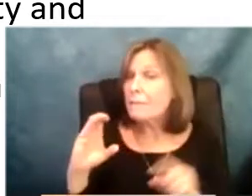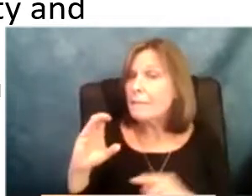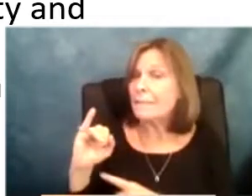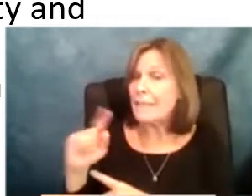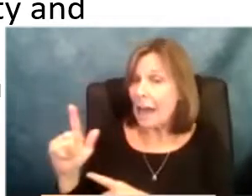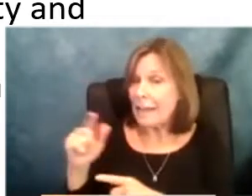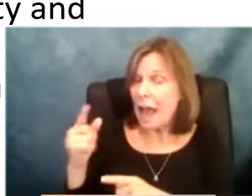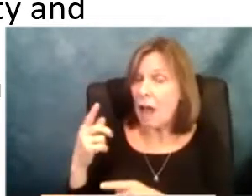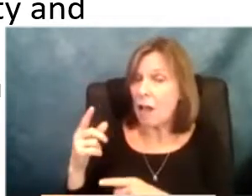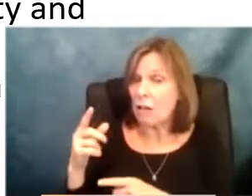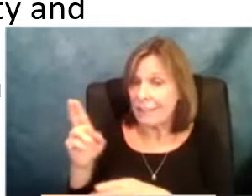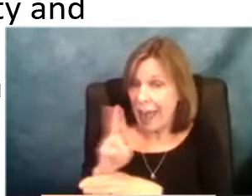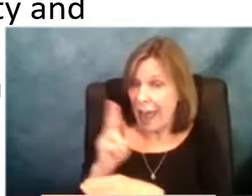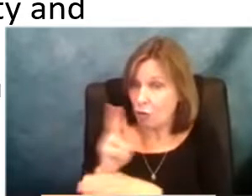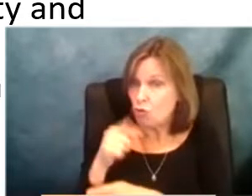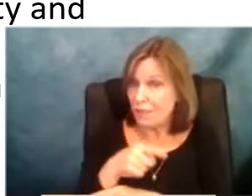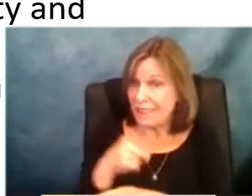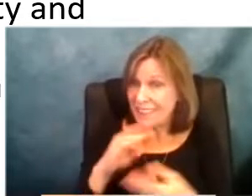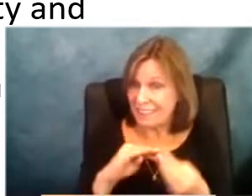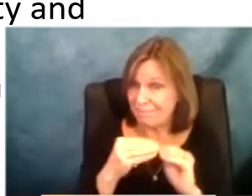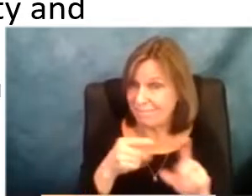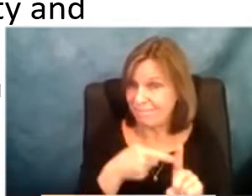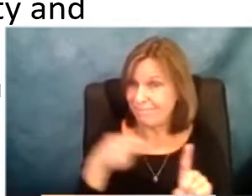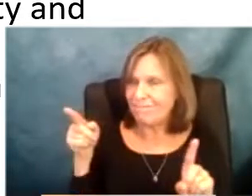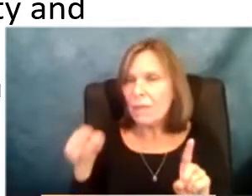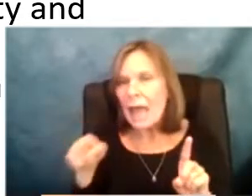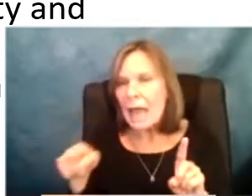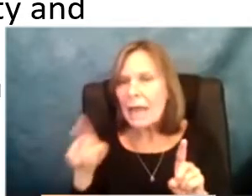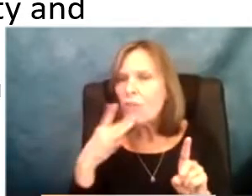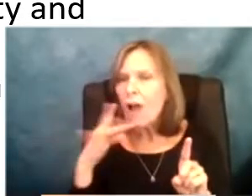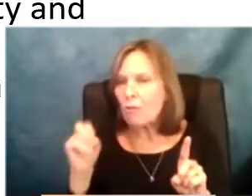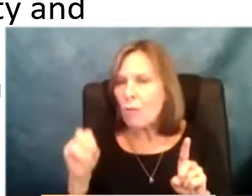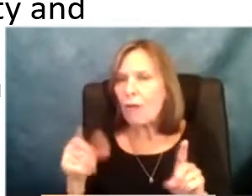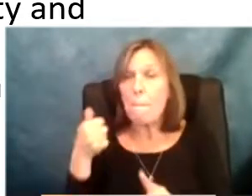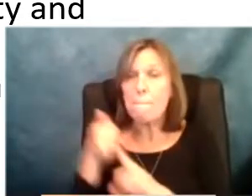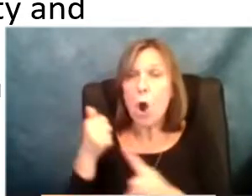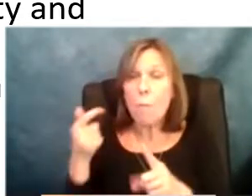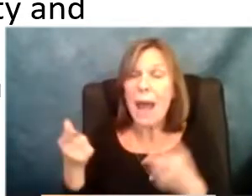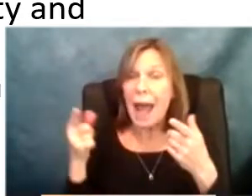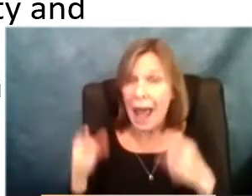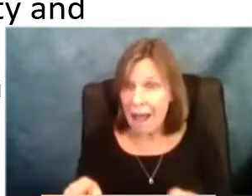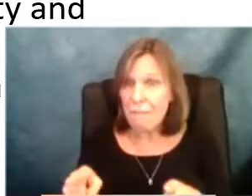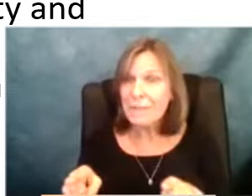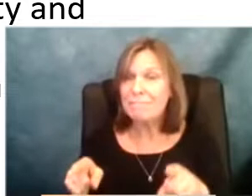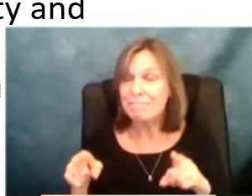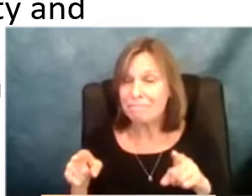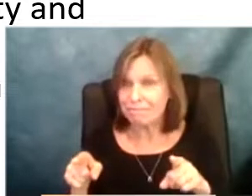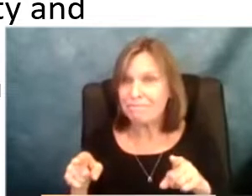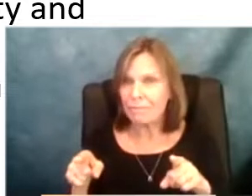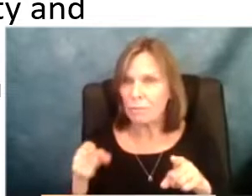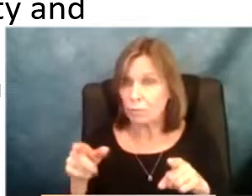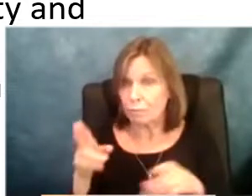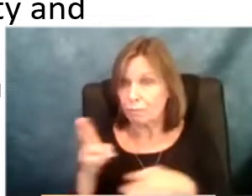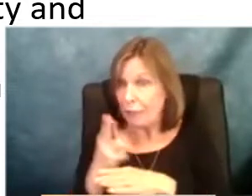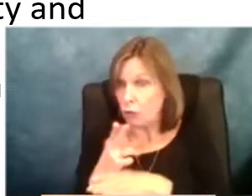used this data in Colorado was able to, as a direct result of these powerful data and